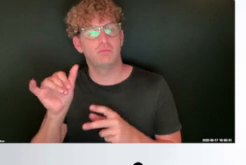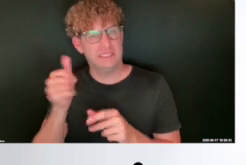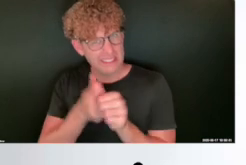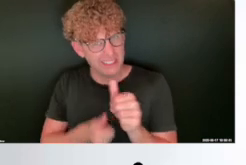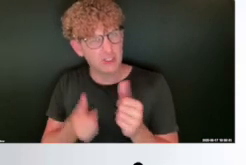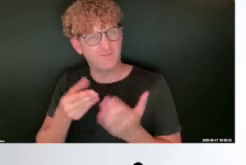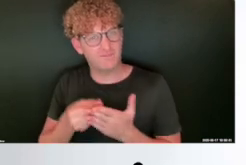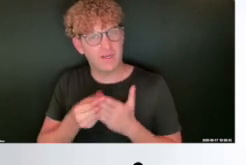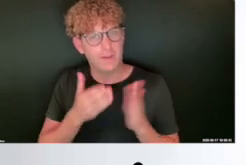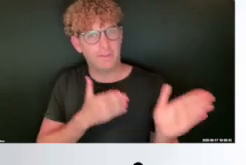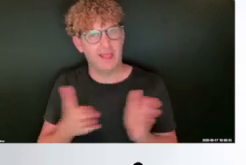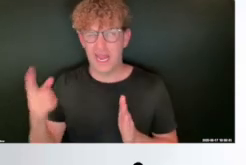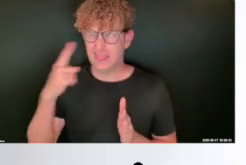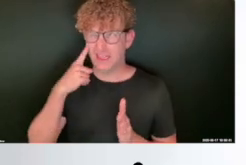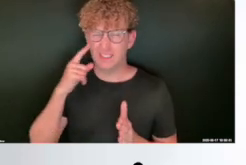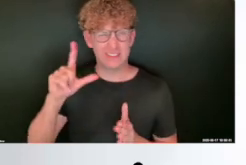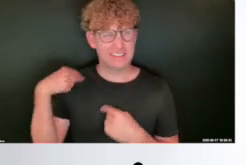Okay, thank you very much.